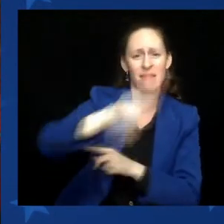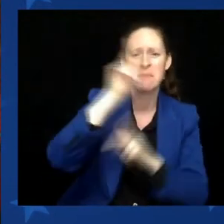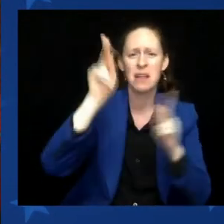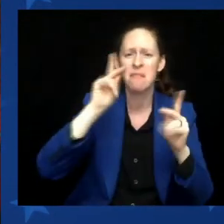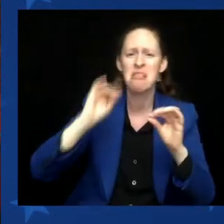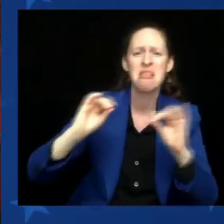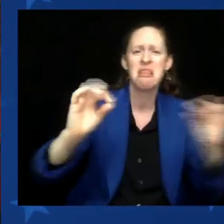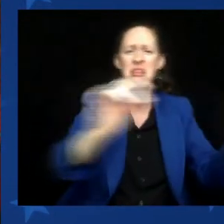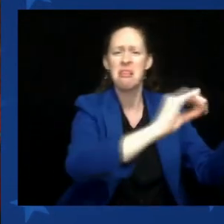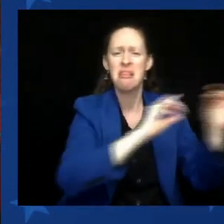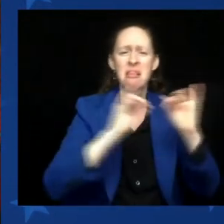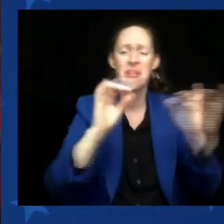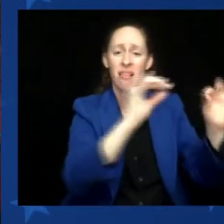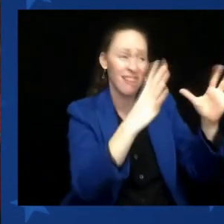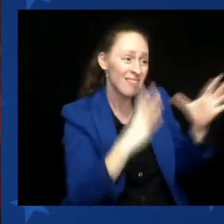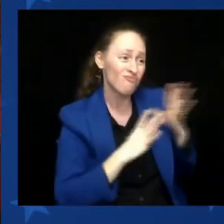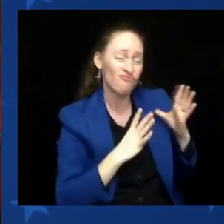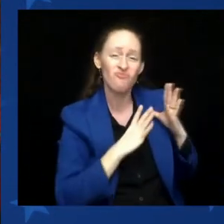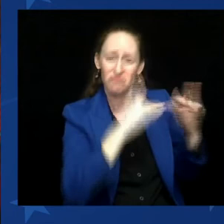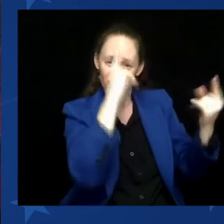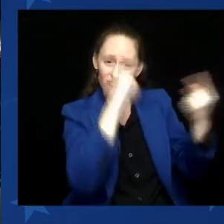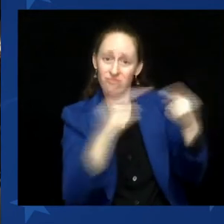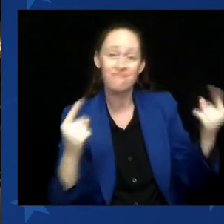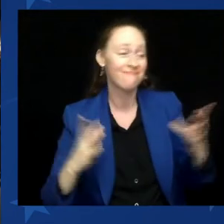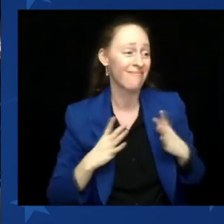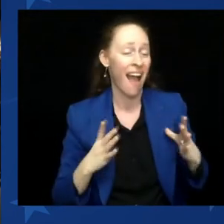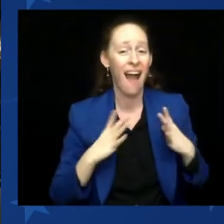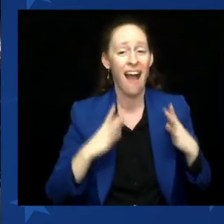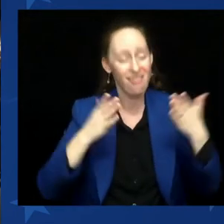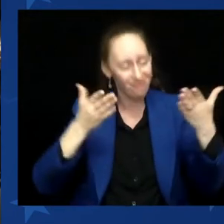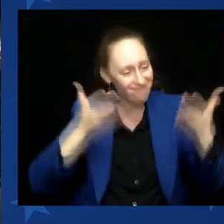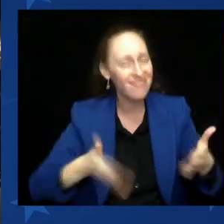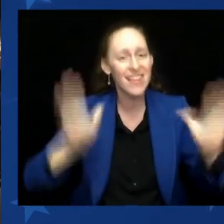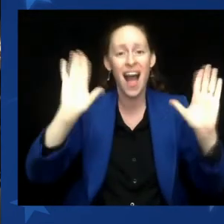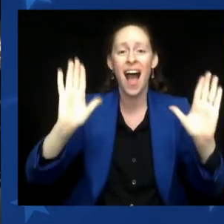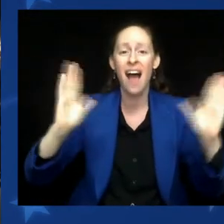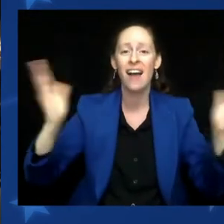democracy. But history and common sense